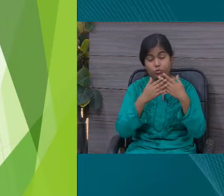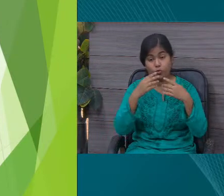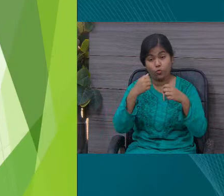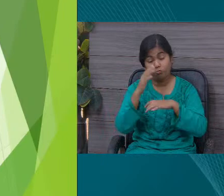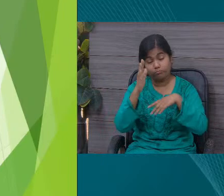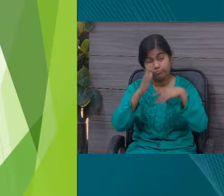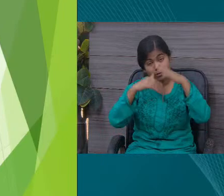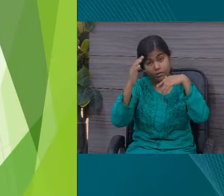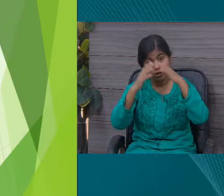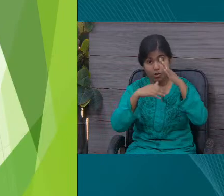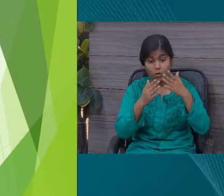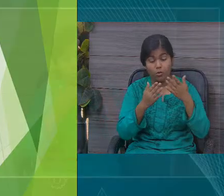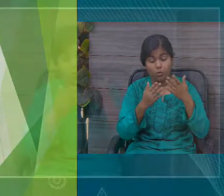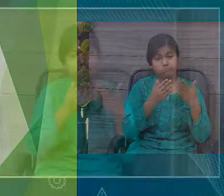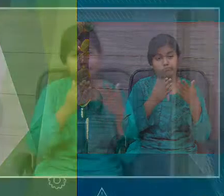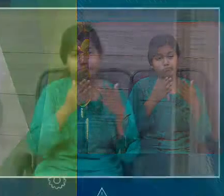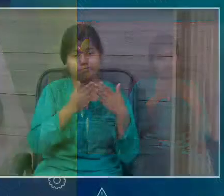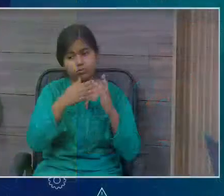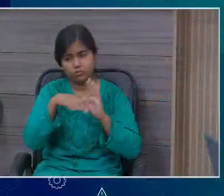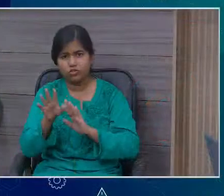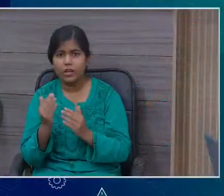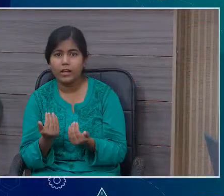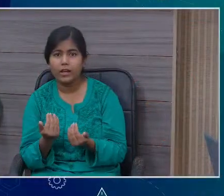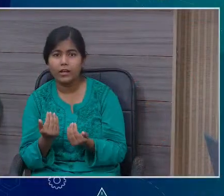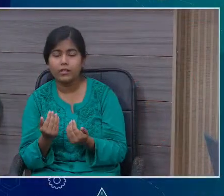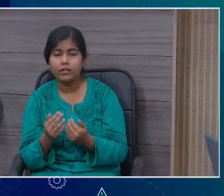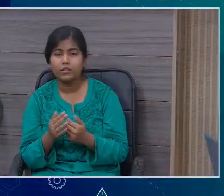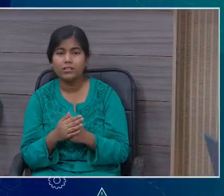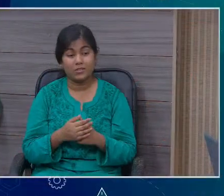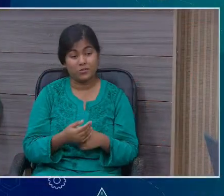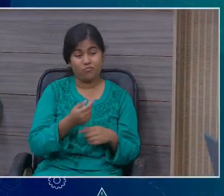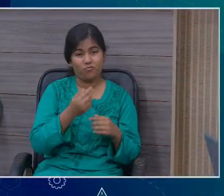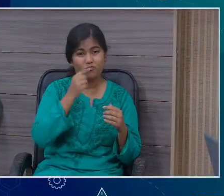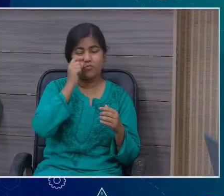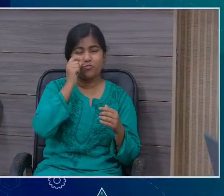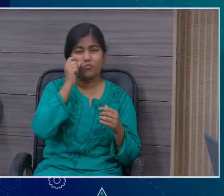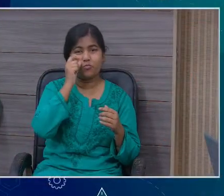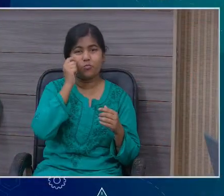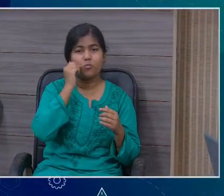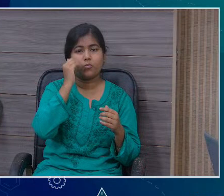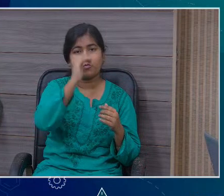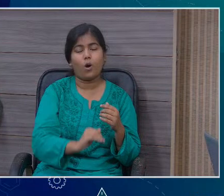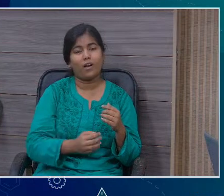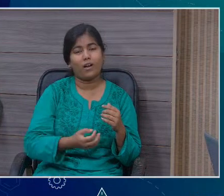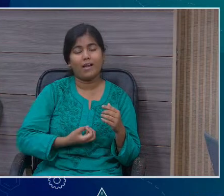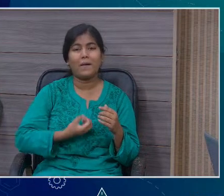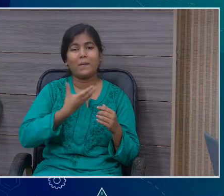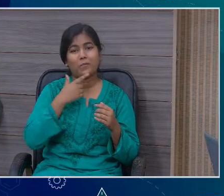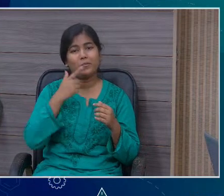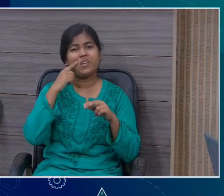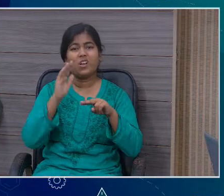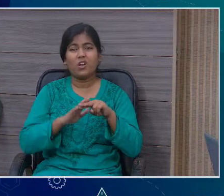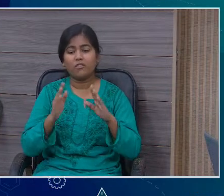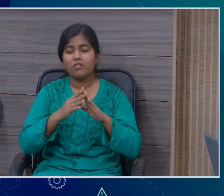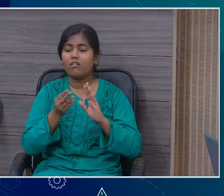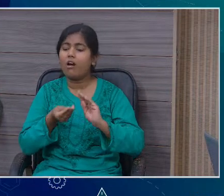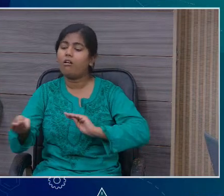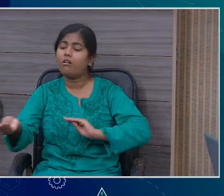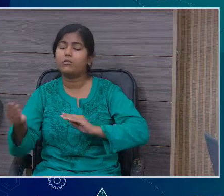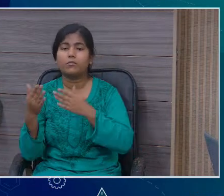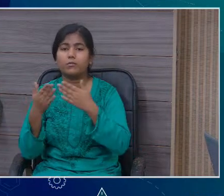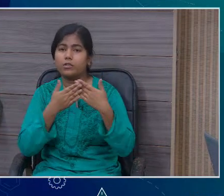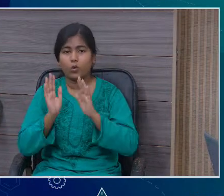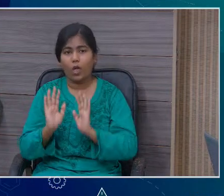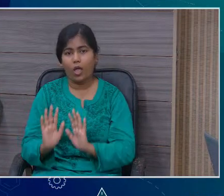boy, he becomes very happy that if there is a school in his locality, he would really like to go to that school. Okay. And that is where the